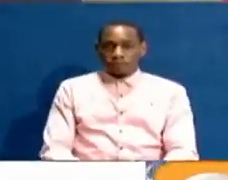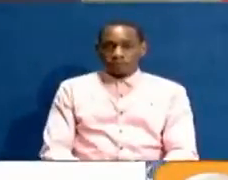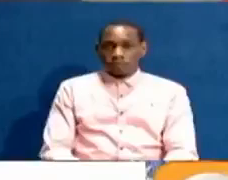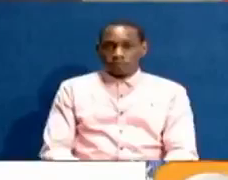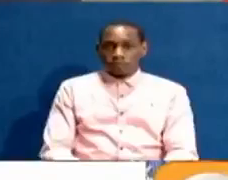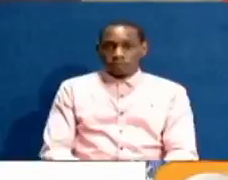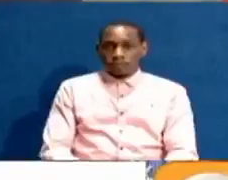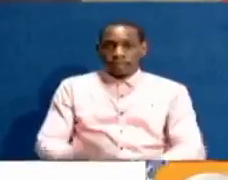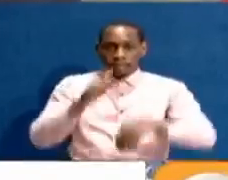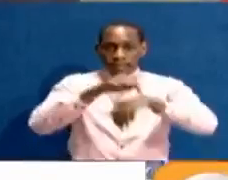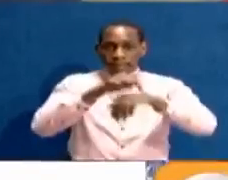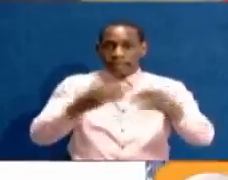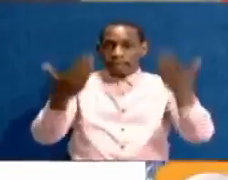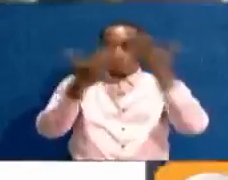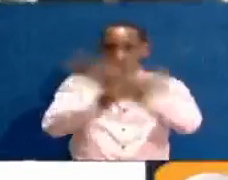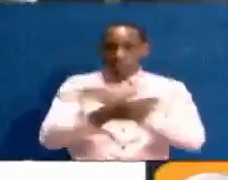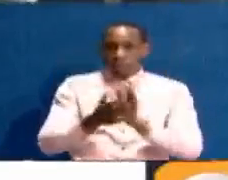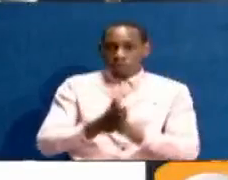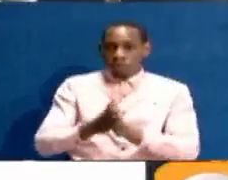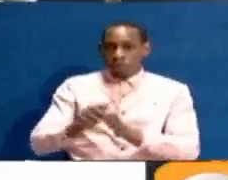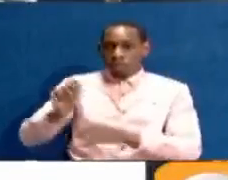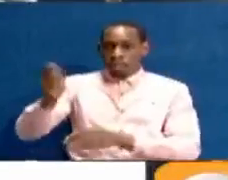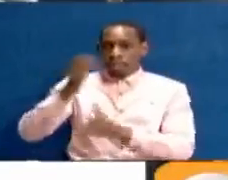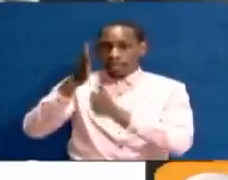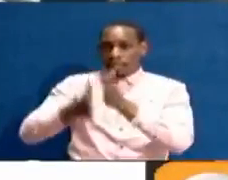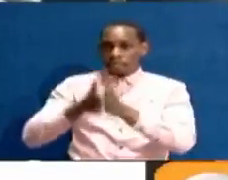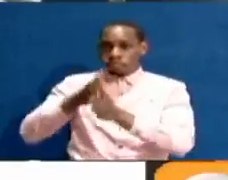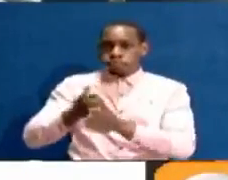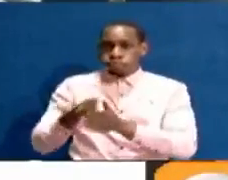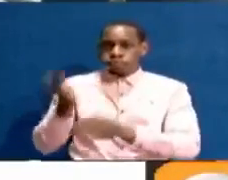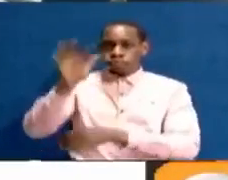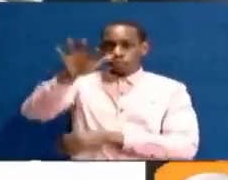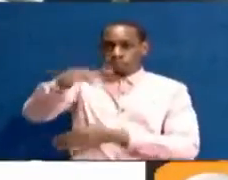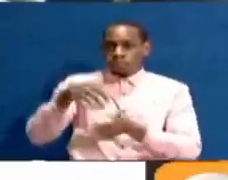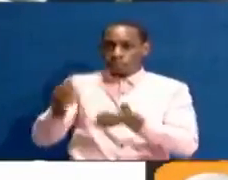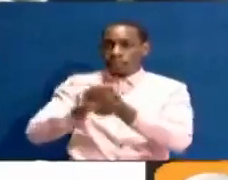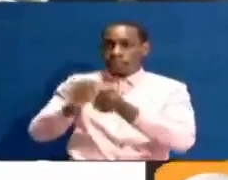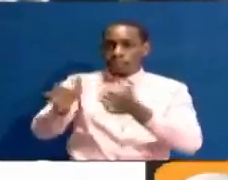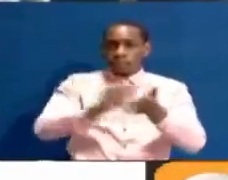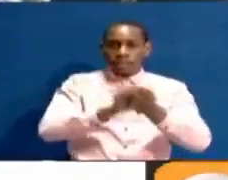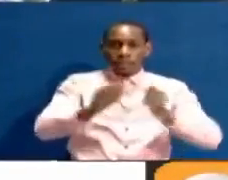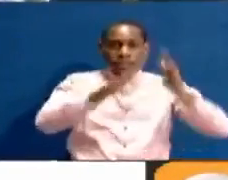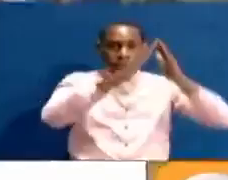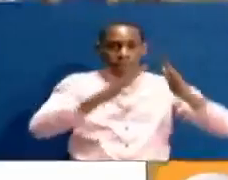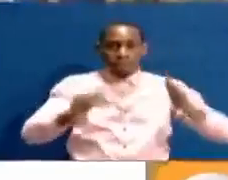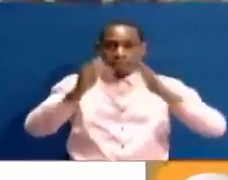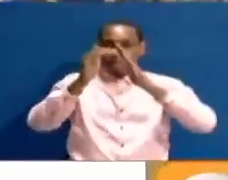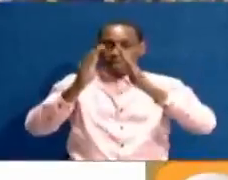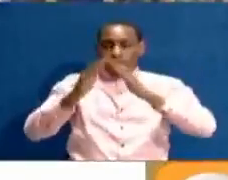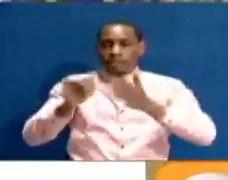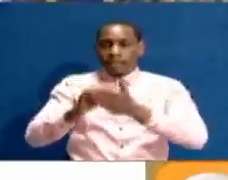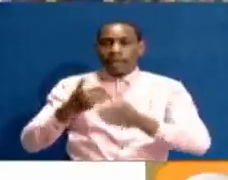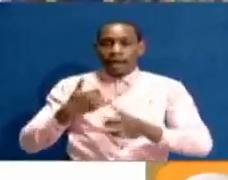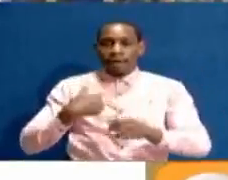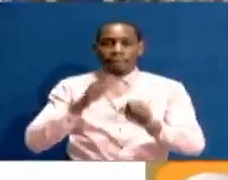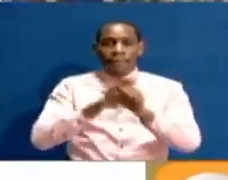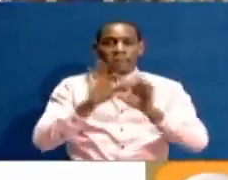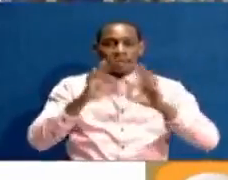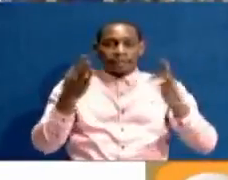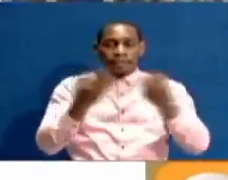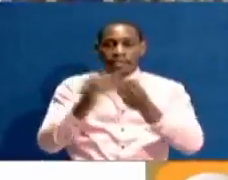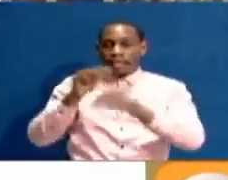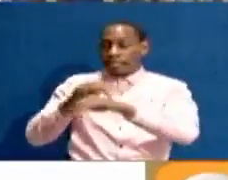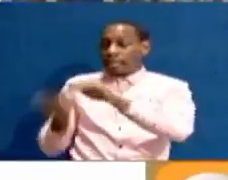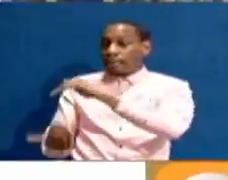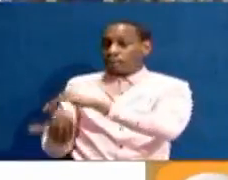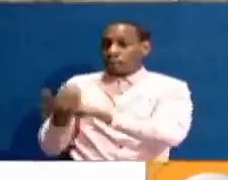Under the cover of darkness, Kenya Railways bulldozers moved in to demolish houses that were homes to dozens of families. At the break